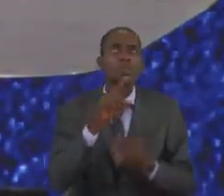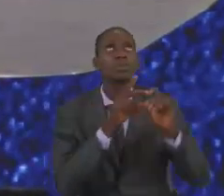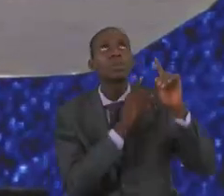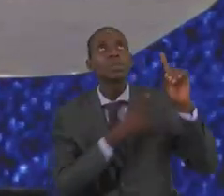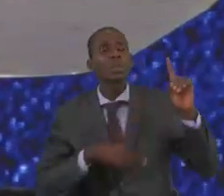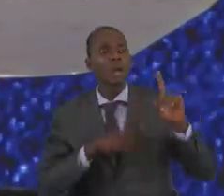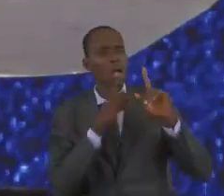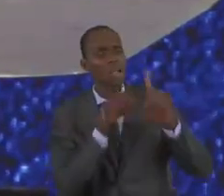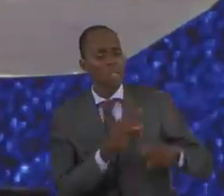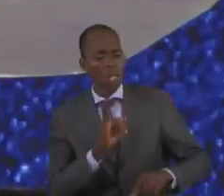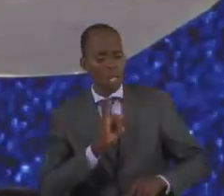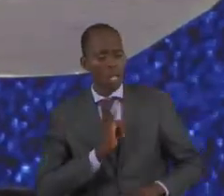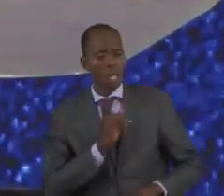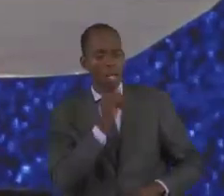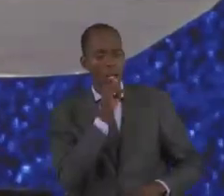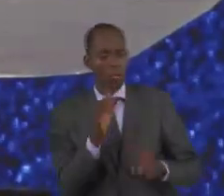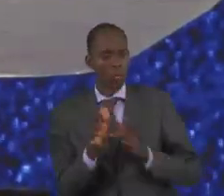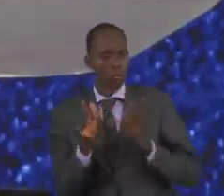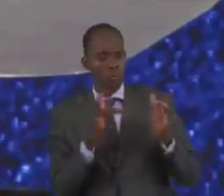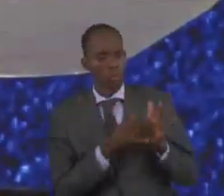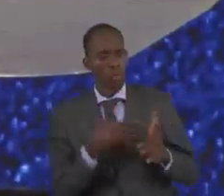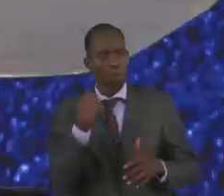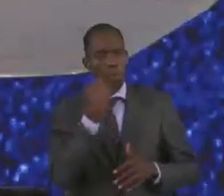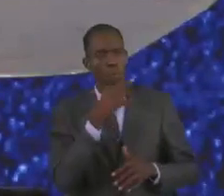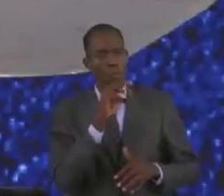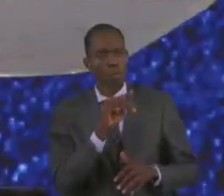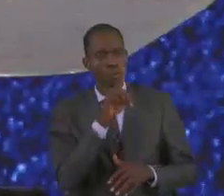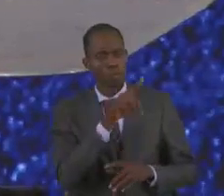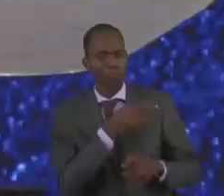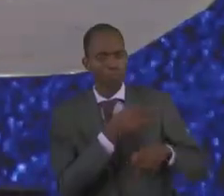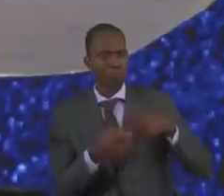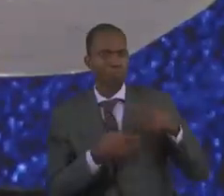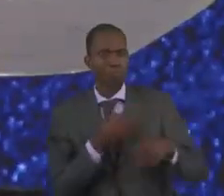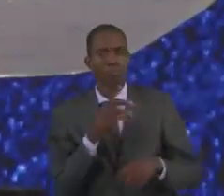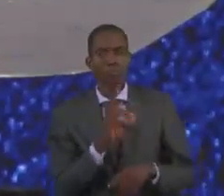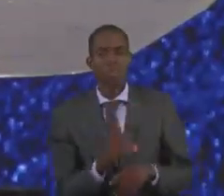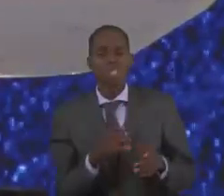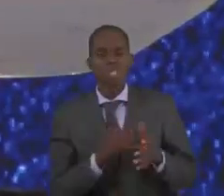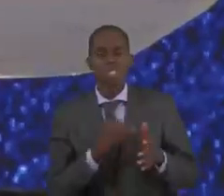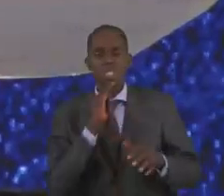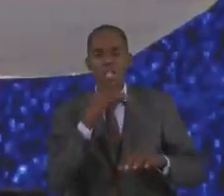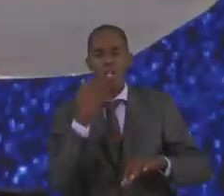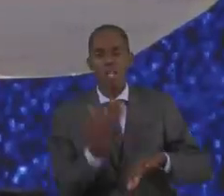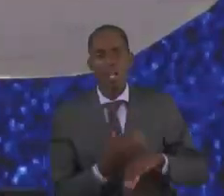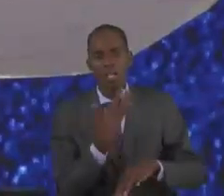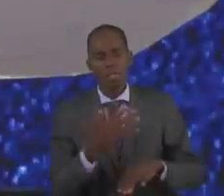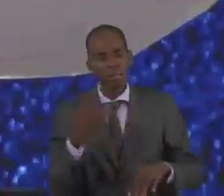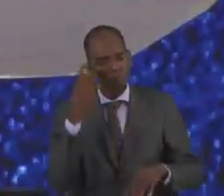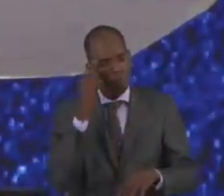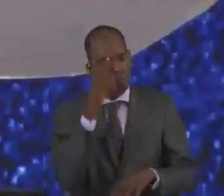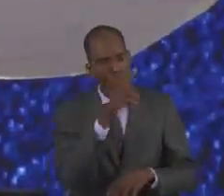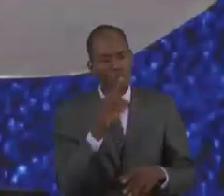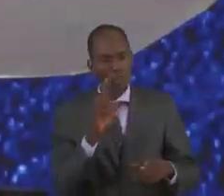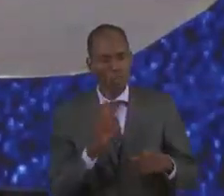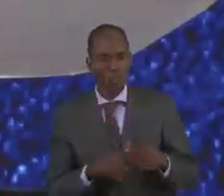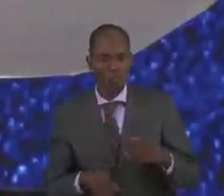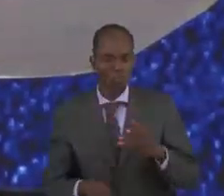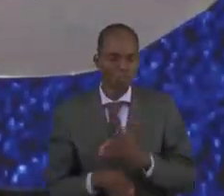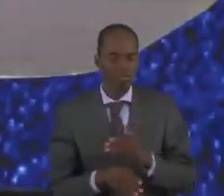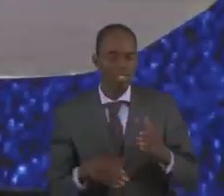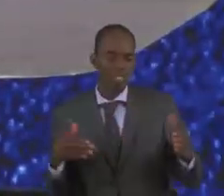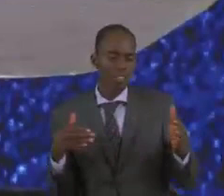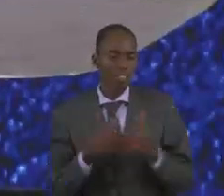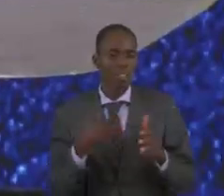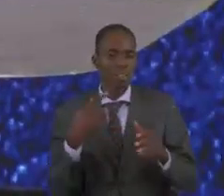said, I am Jesus whom thou persecutest. It is a hard thing for thee to kick